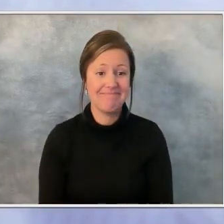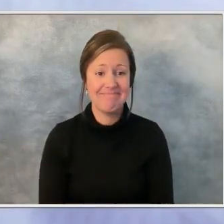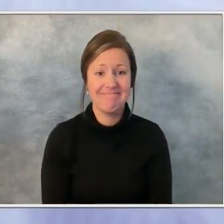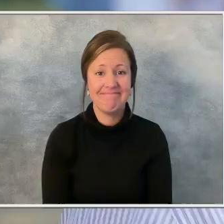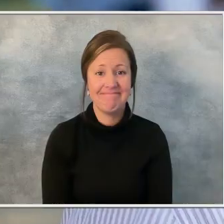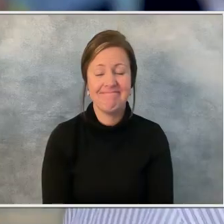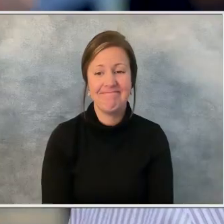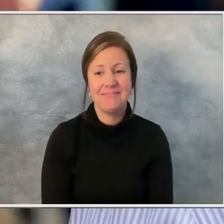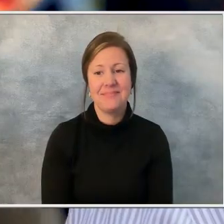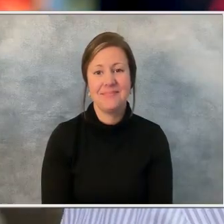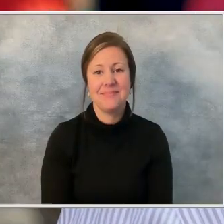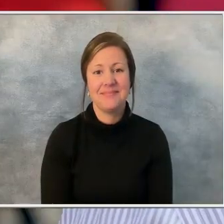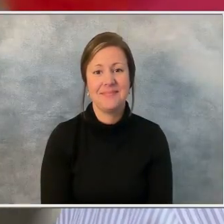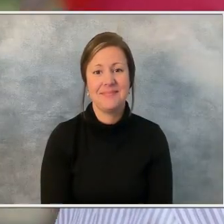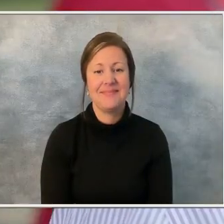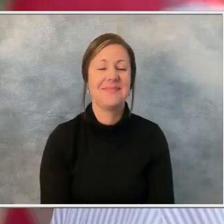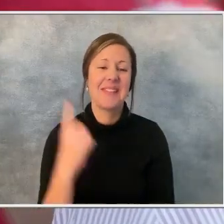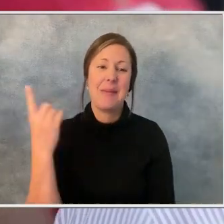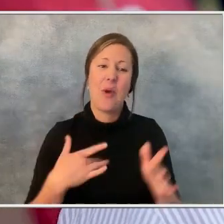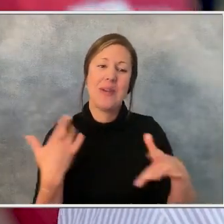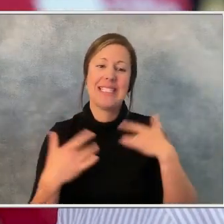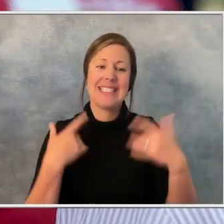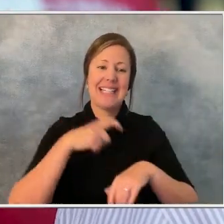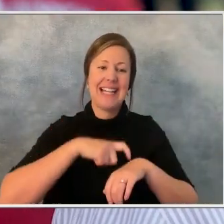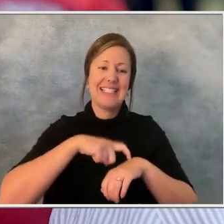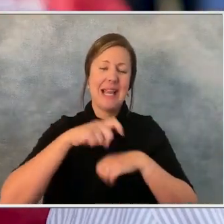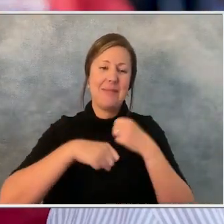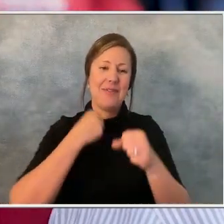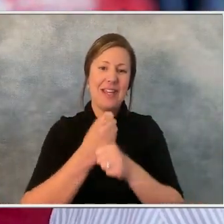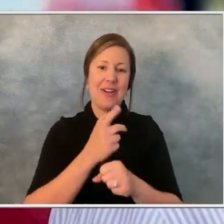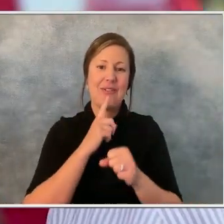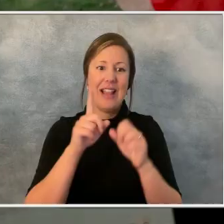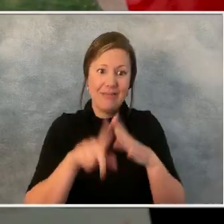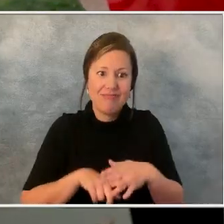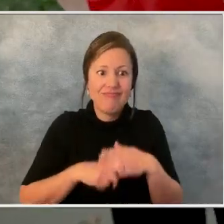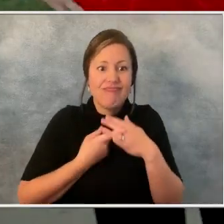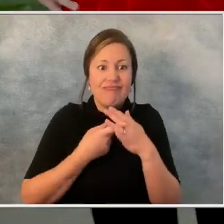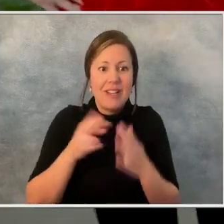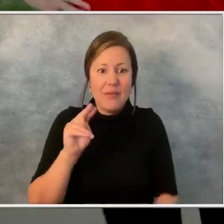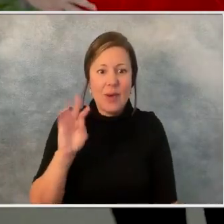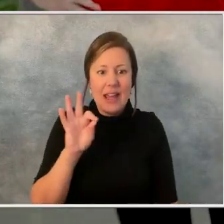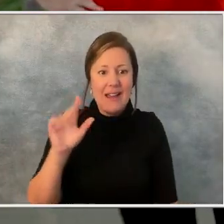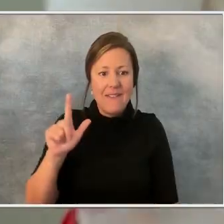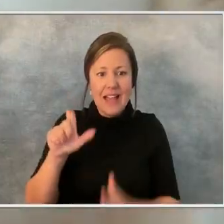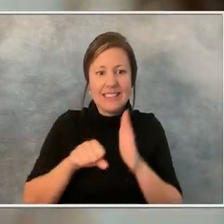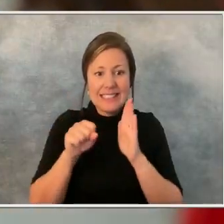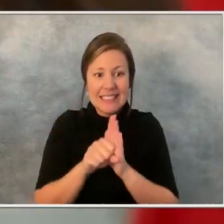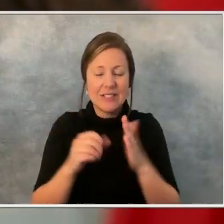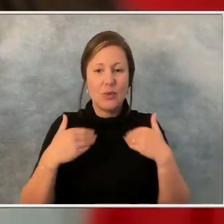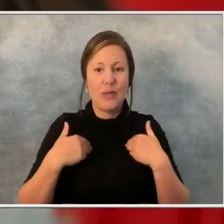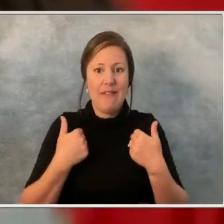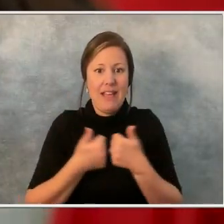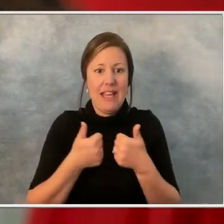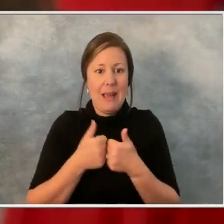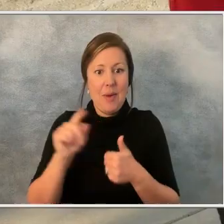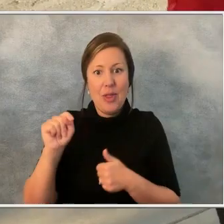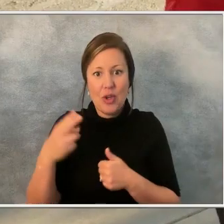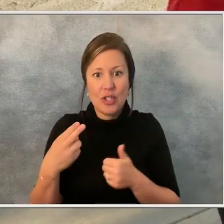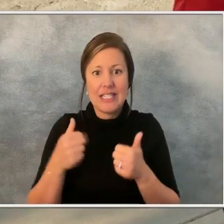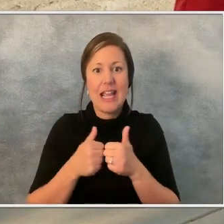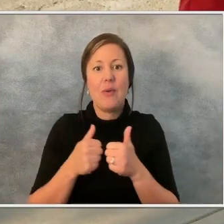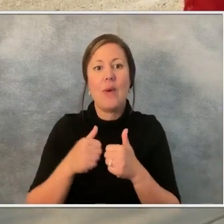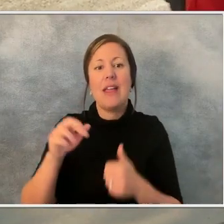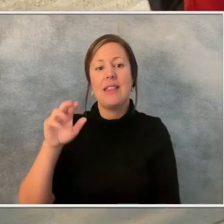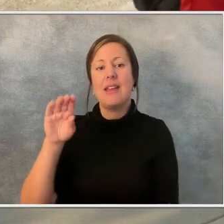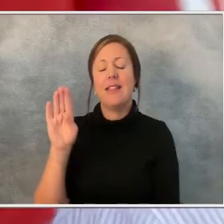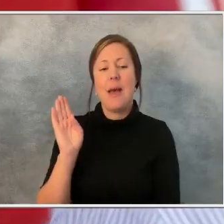This is always an exciting time of year, right? The kickoff to the NFL season. We've got a big game on Thursday with the Baltimore Ravens coming